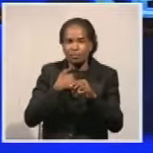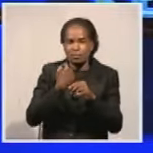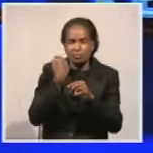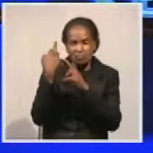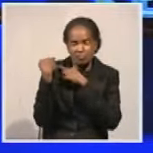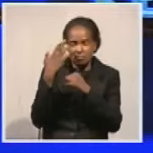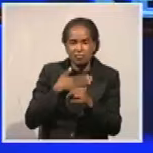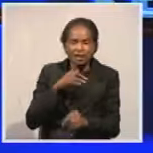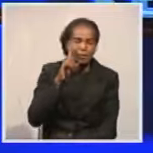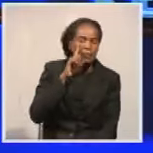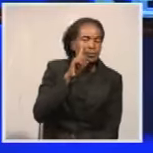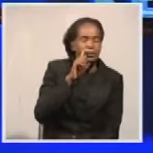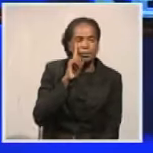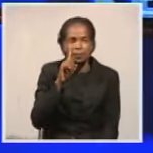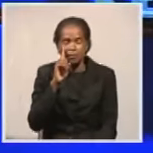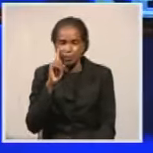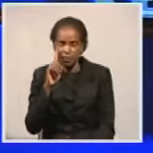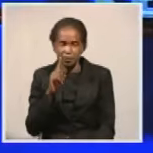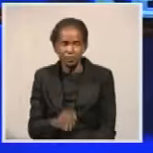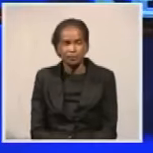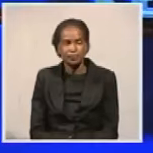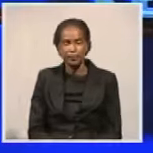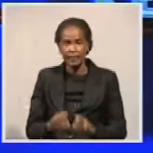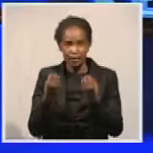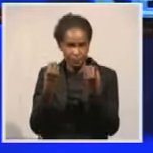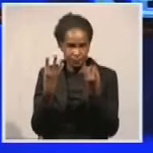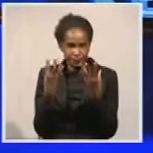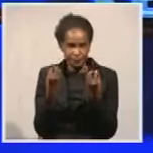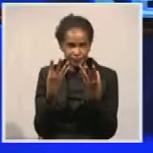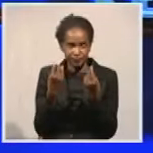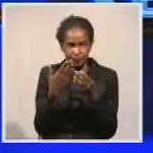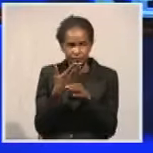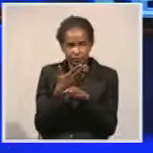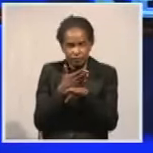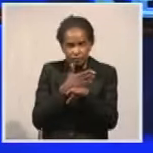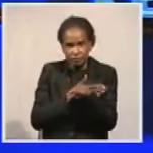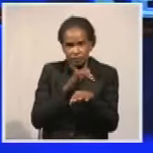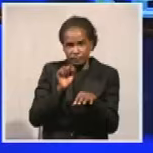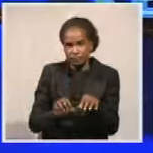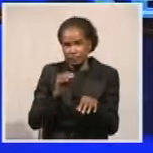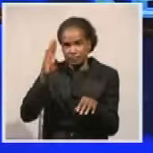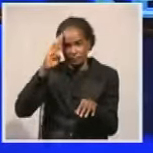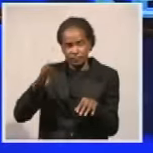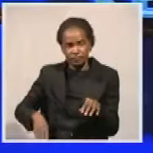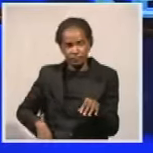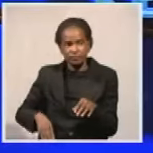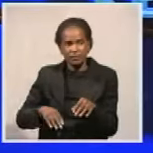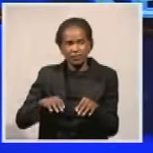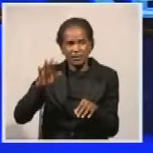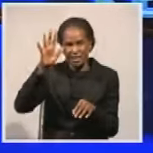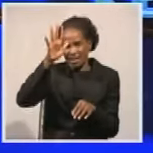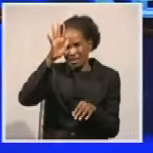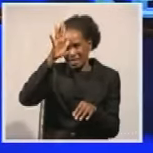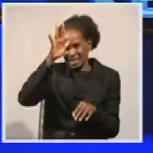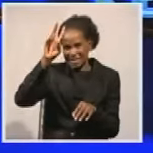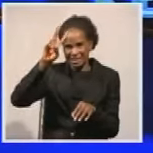And you know what? Many of the former South African soldiers, Kufut, Swati F and